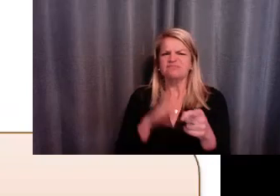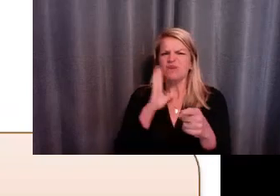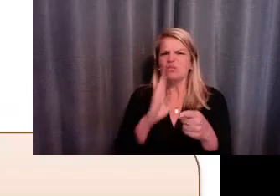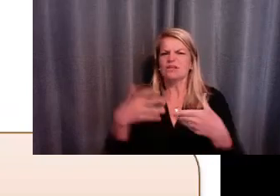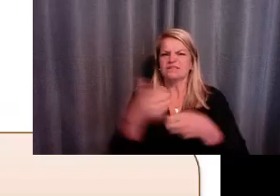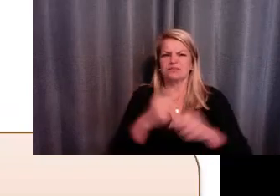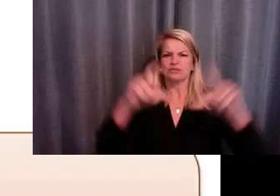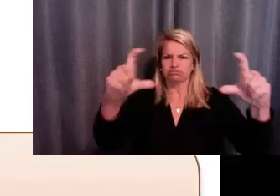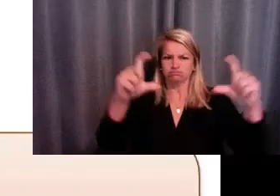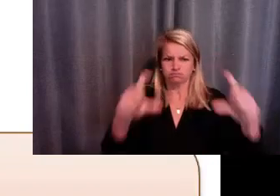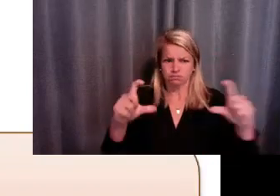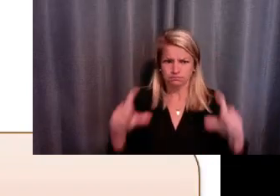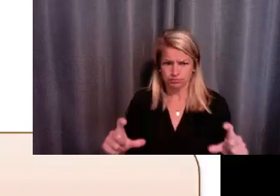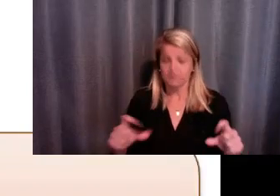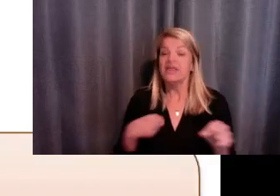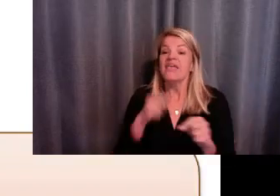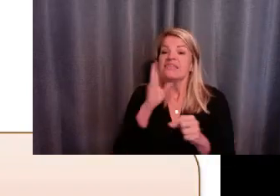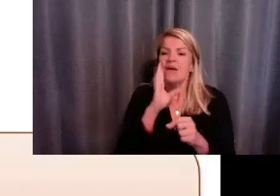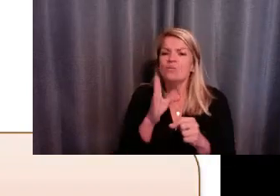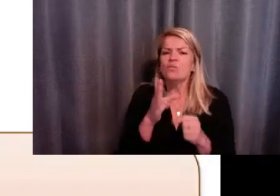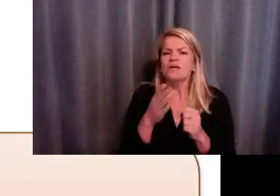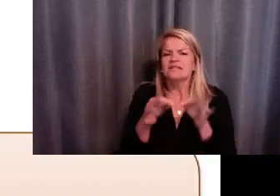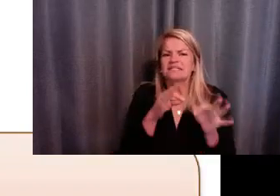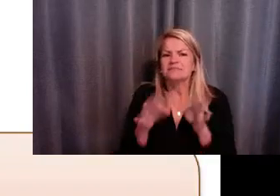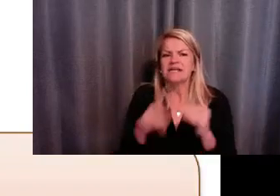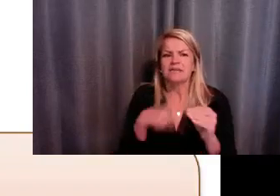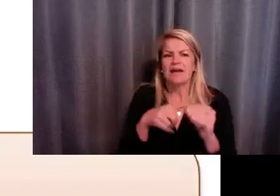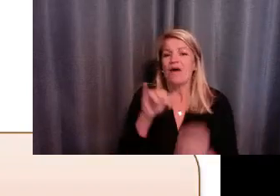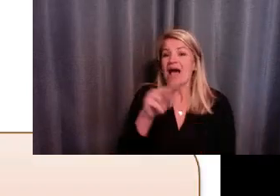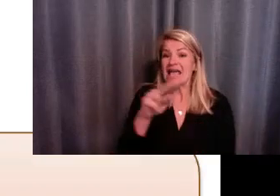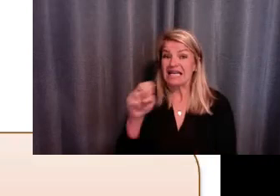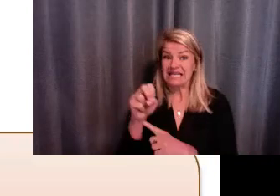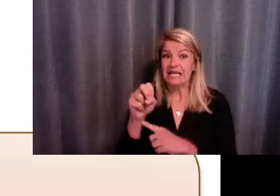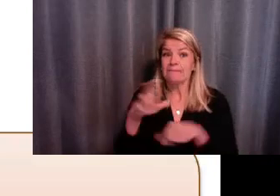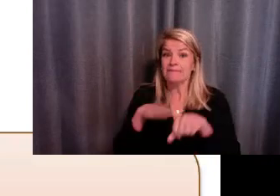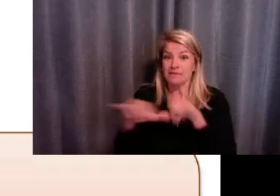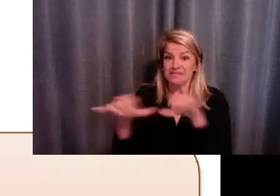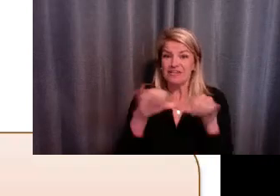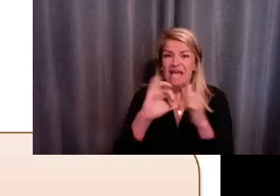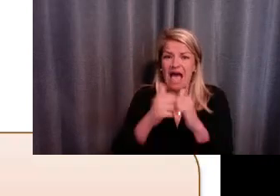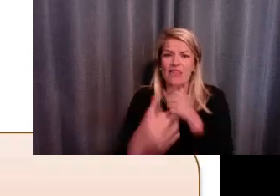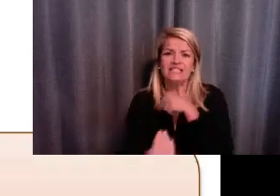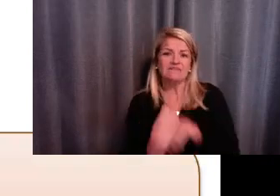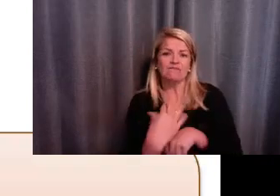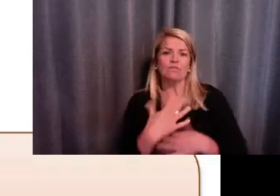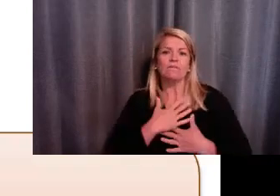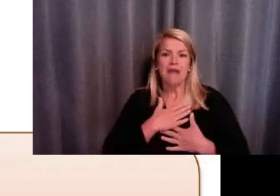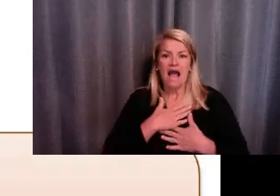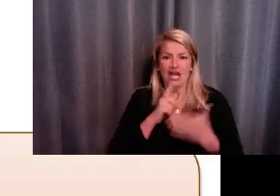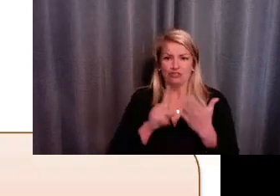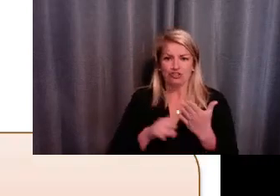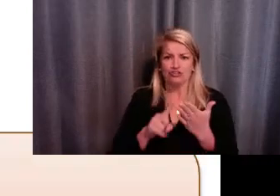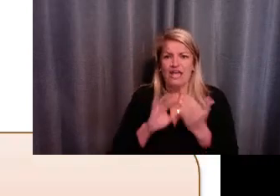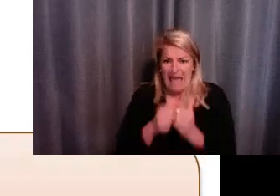boxes that illustrates an overview of how the INEE's minimum standards have informed my research and practice in the community